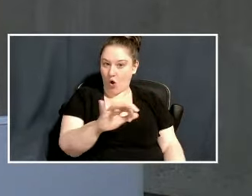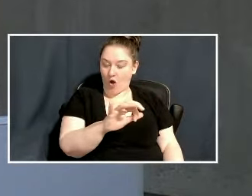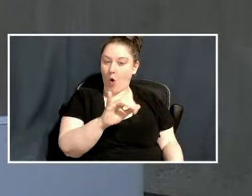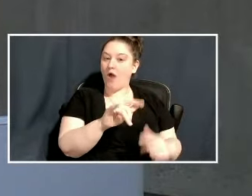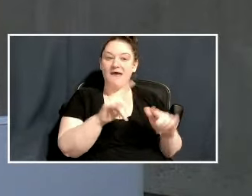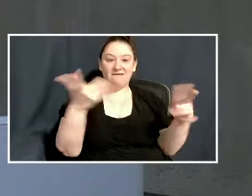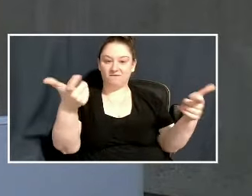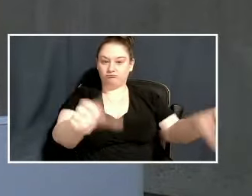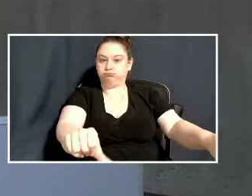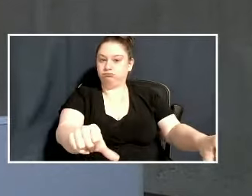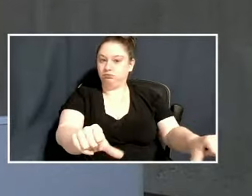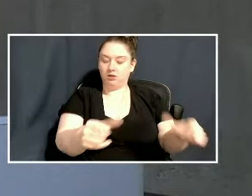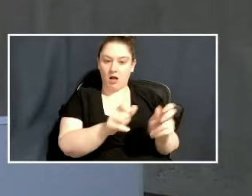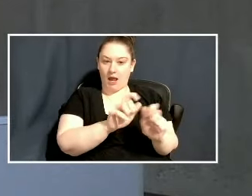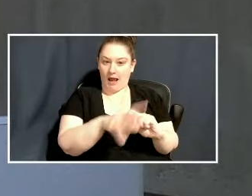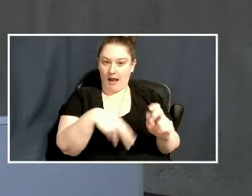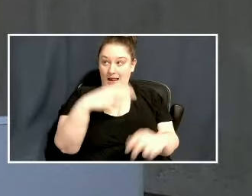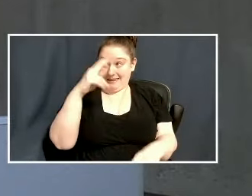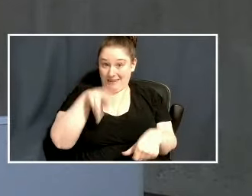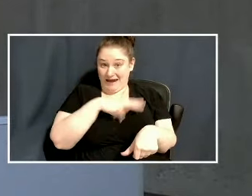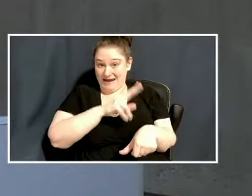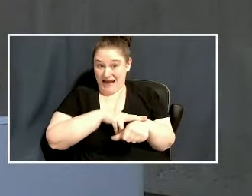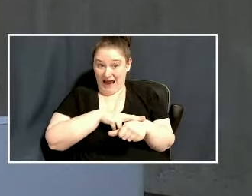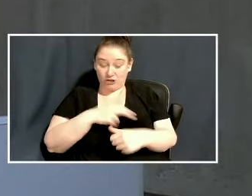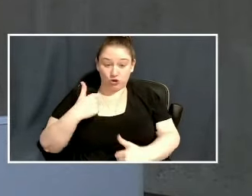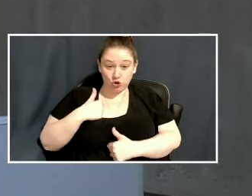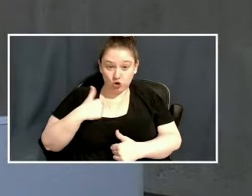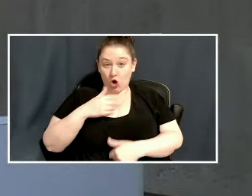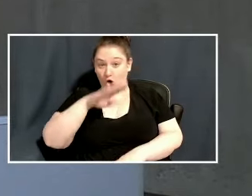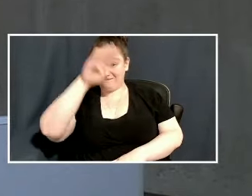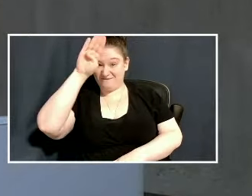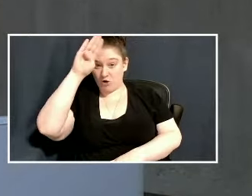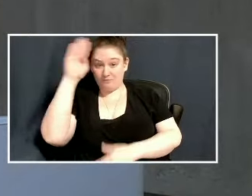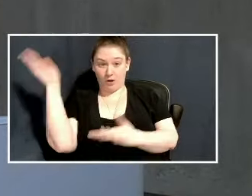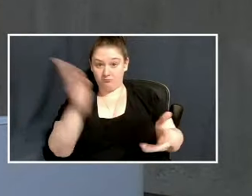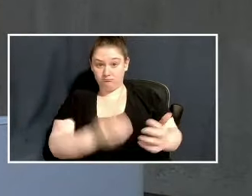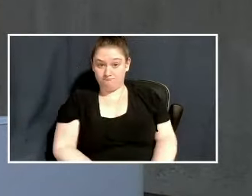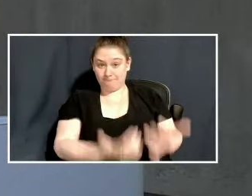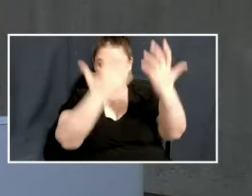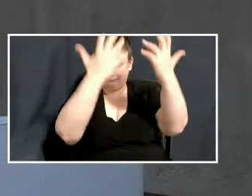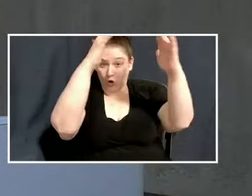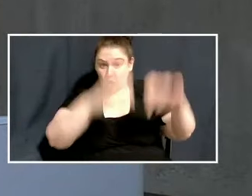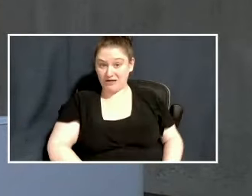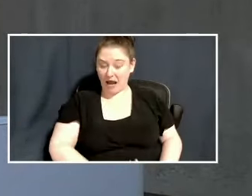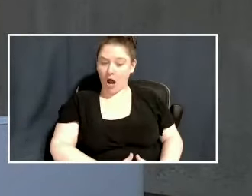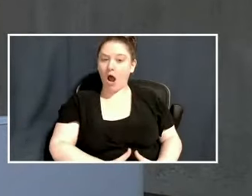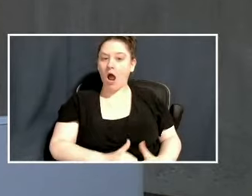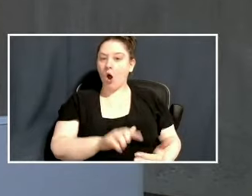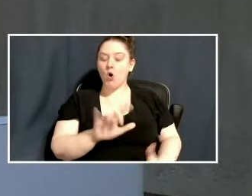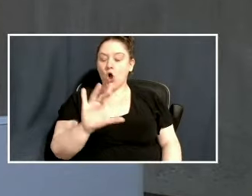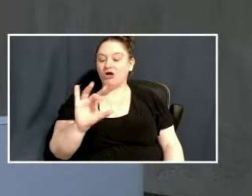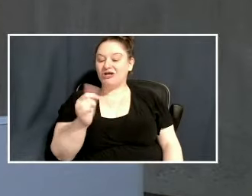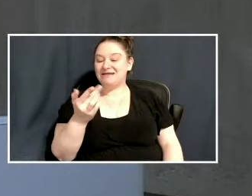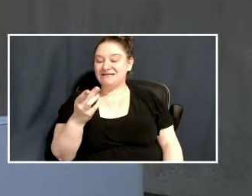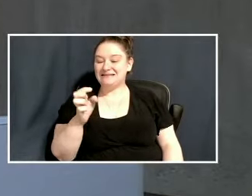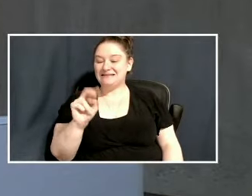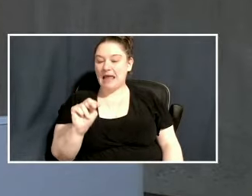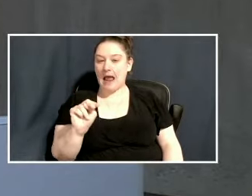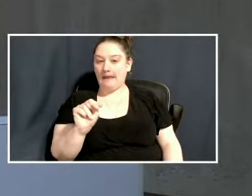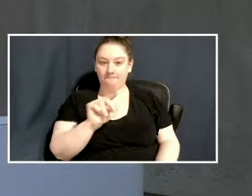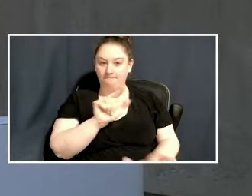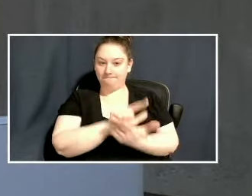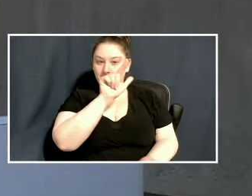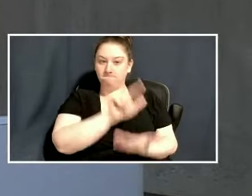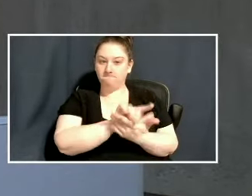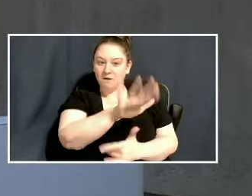the National Guard and the fire department to burn, to condemn that building with